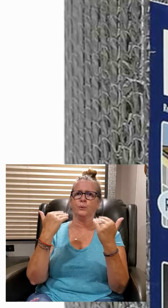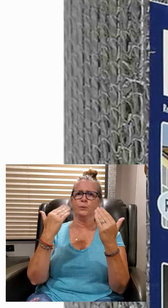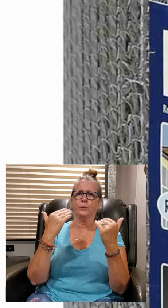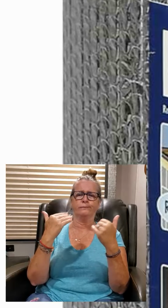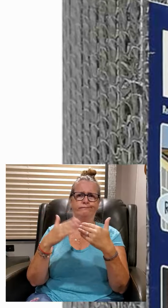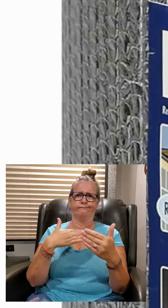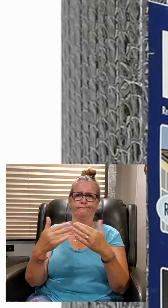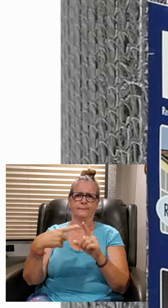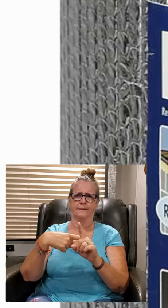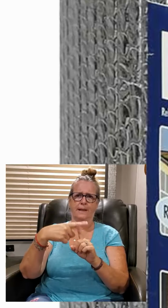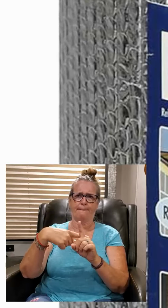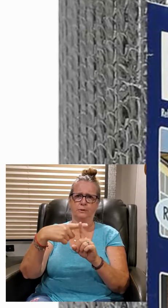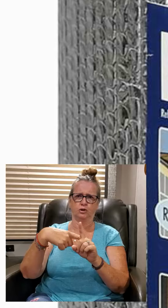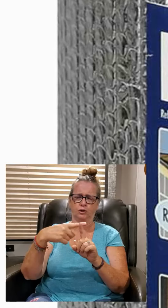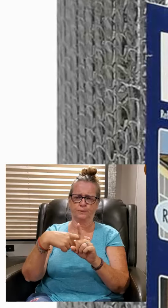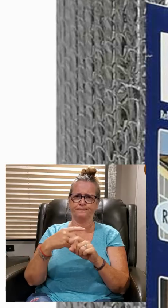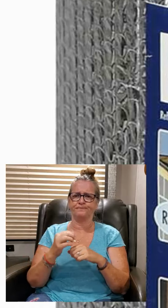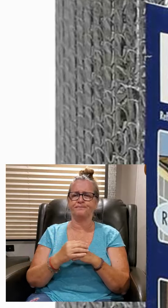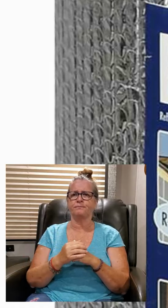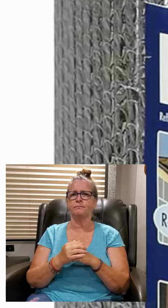in almost any temperature.